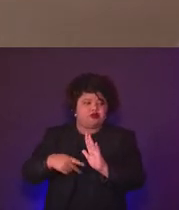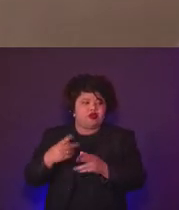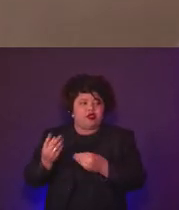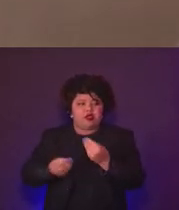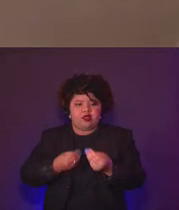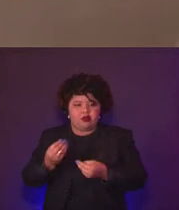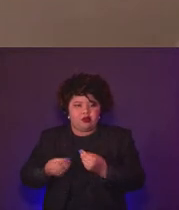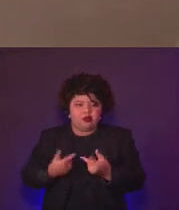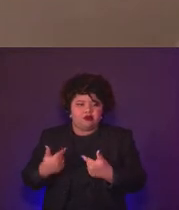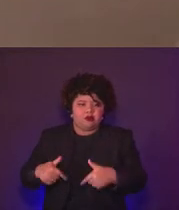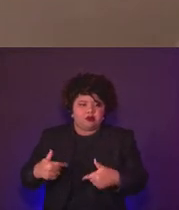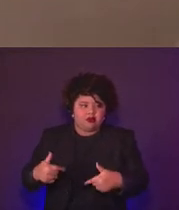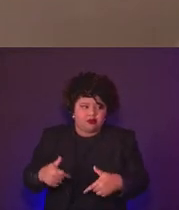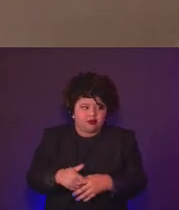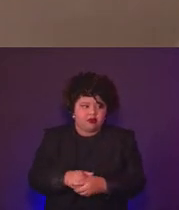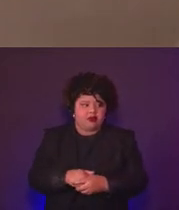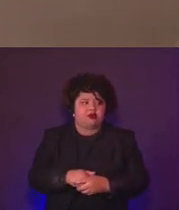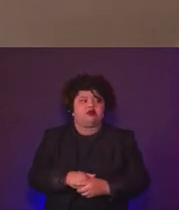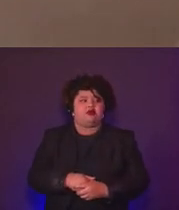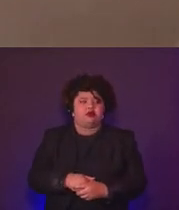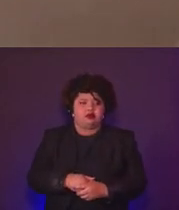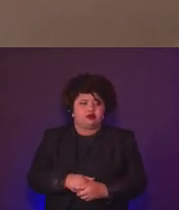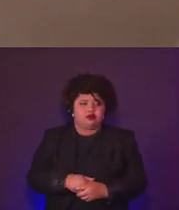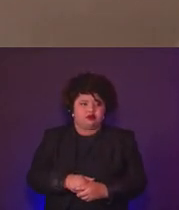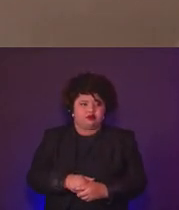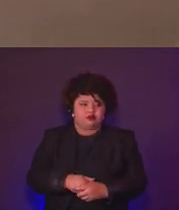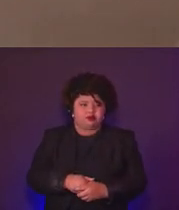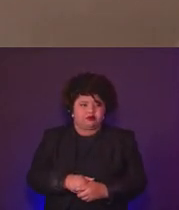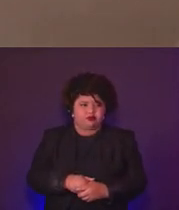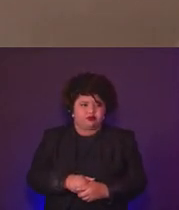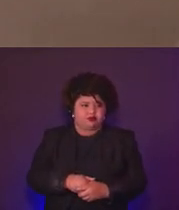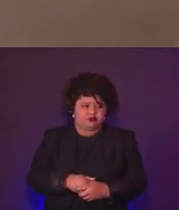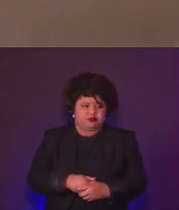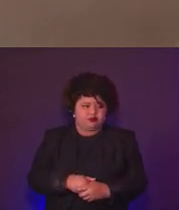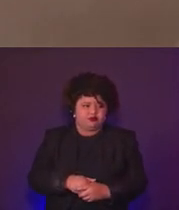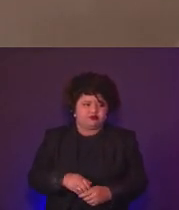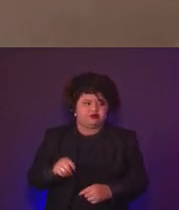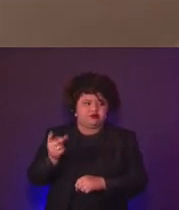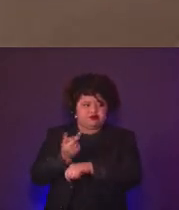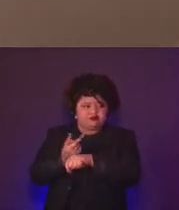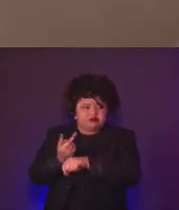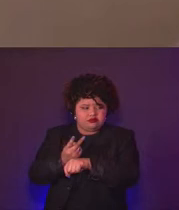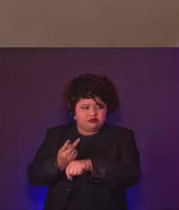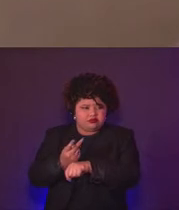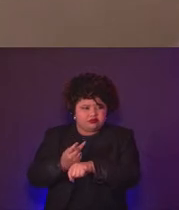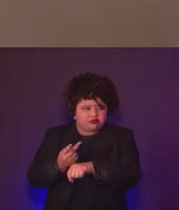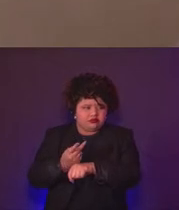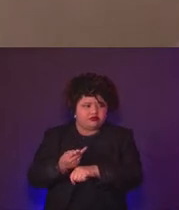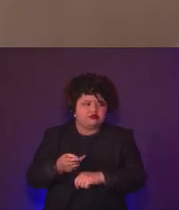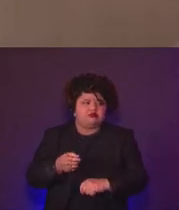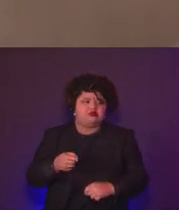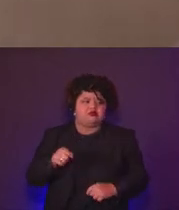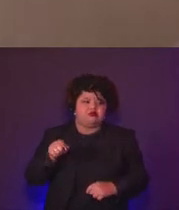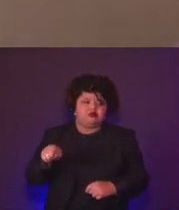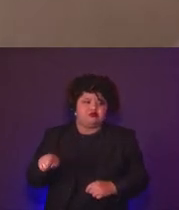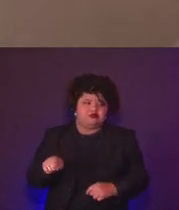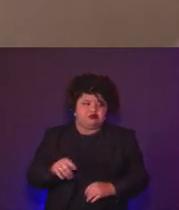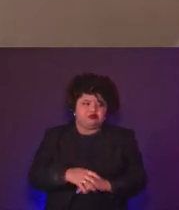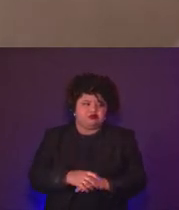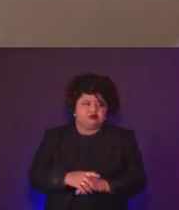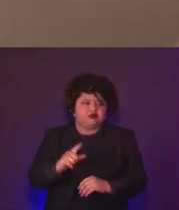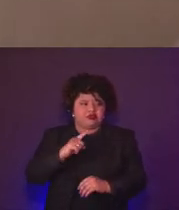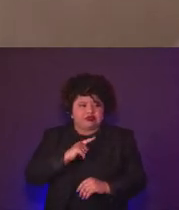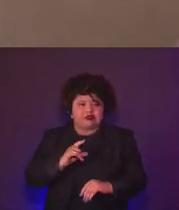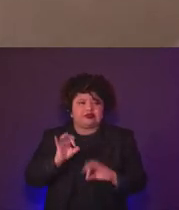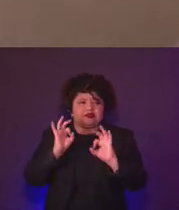with them as a consultant. And I had covered, in a previous iteration, I had covered the business side of baseball, and